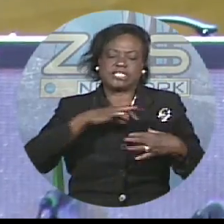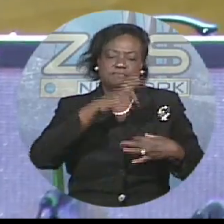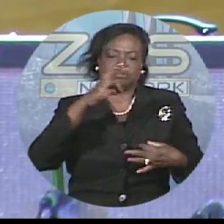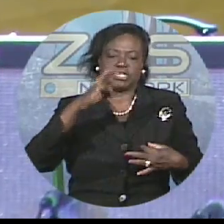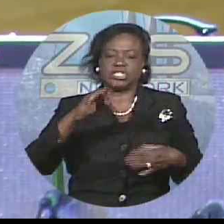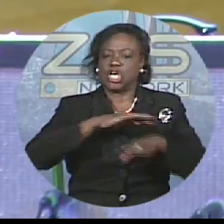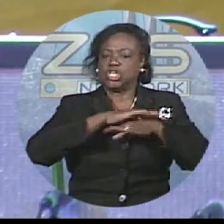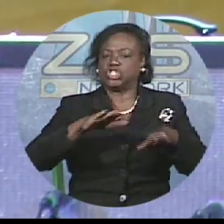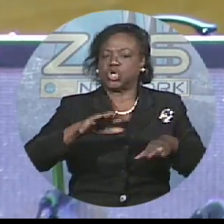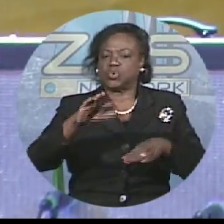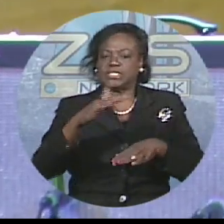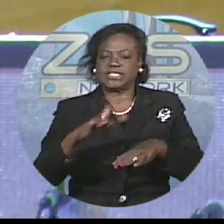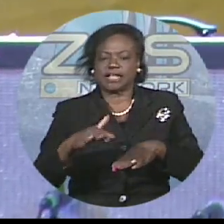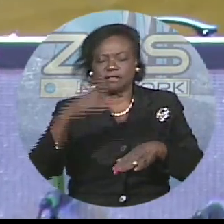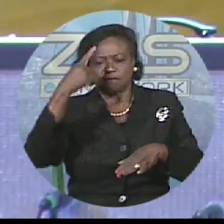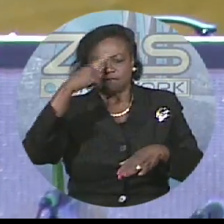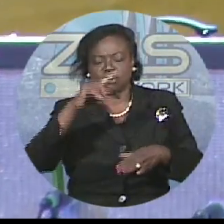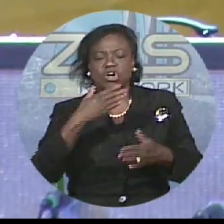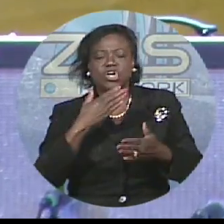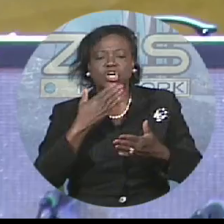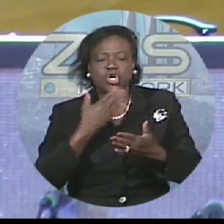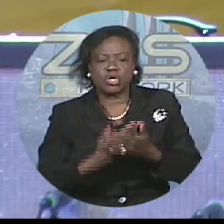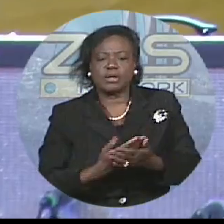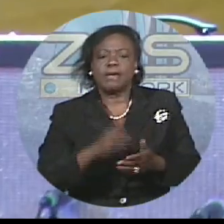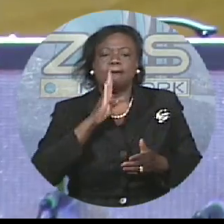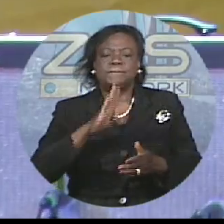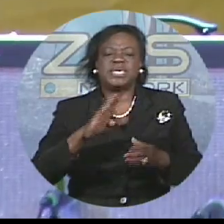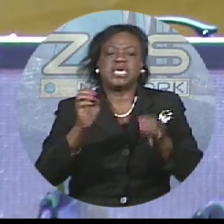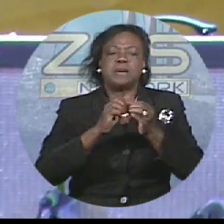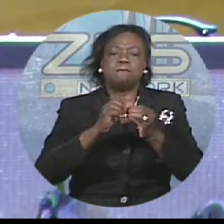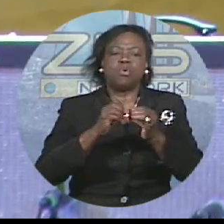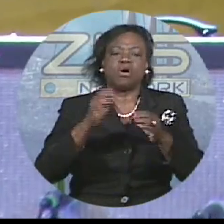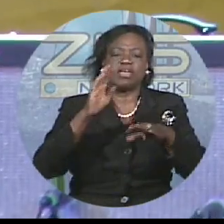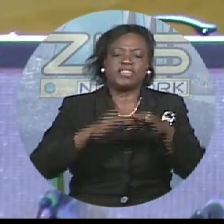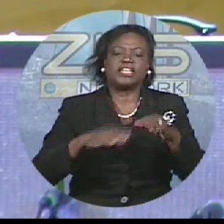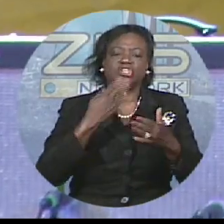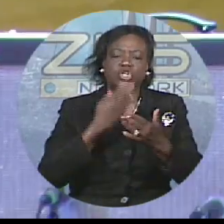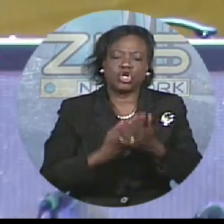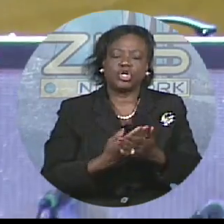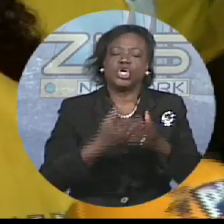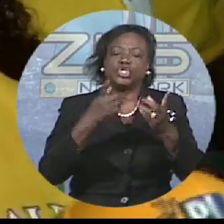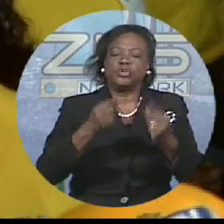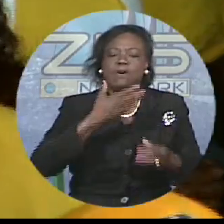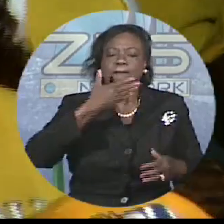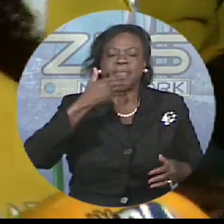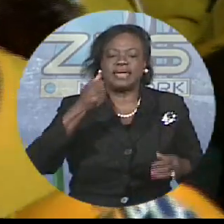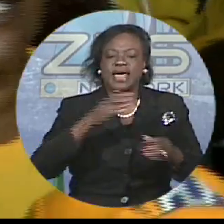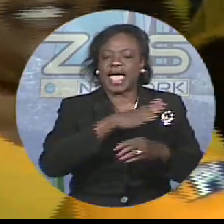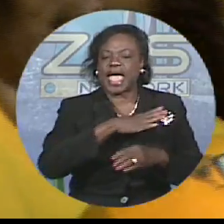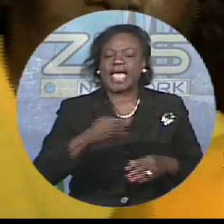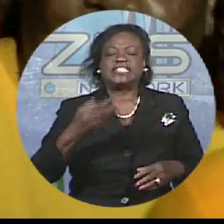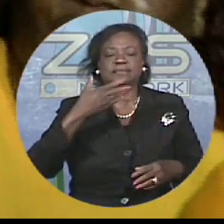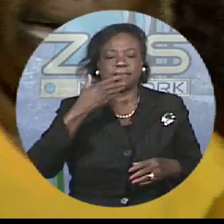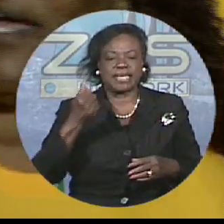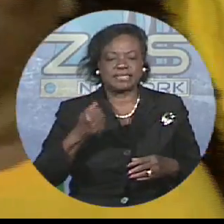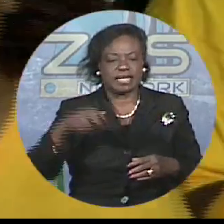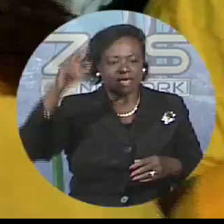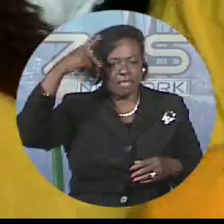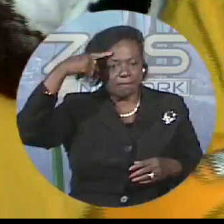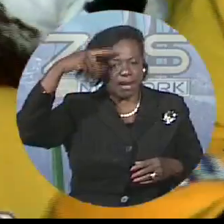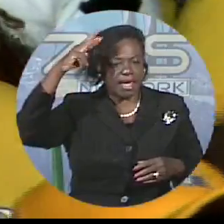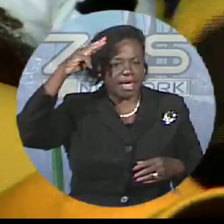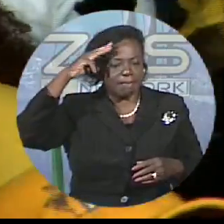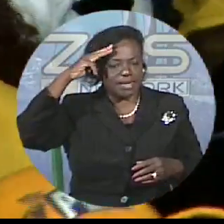good. Good, do be more than good. Let's do for better. Let's do for best. The Prime Minister also spent most of Sunday